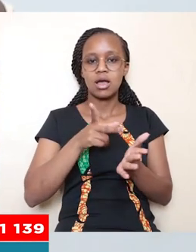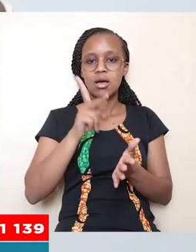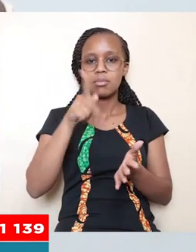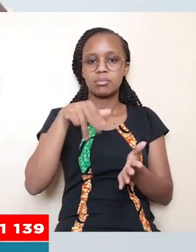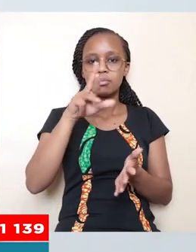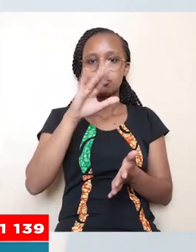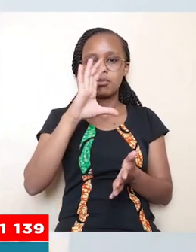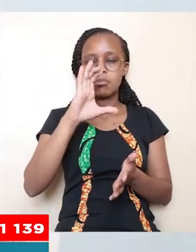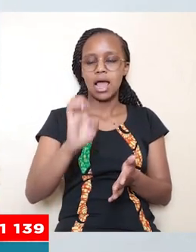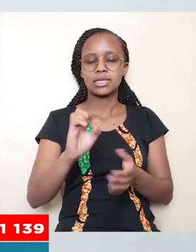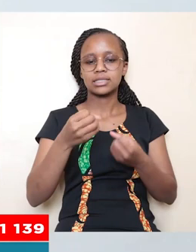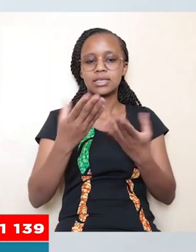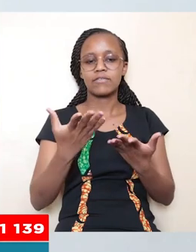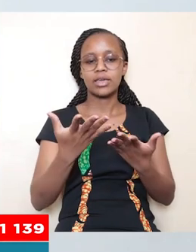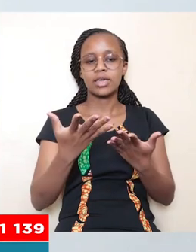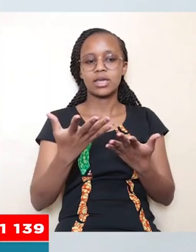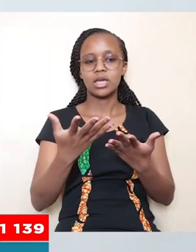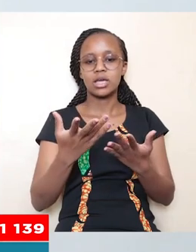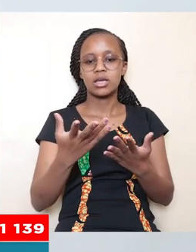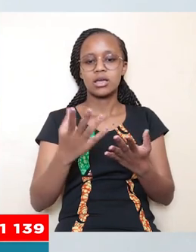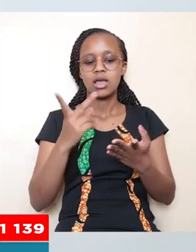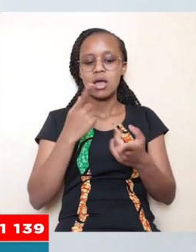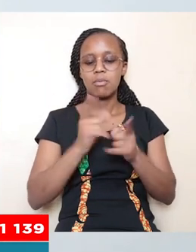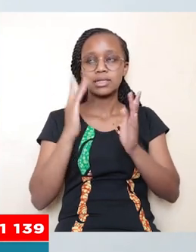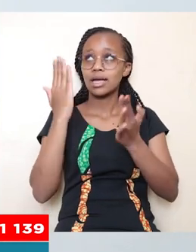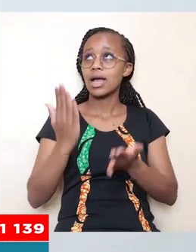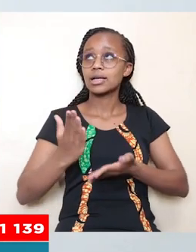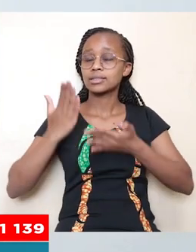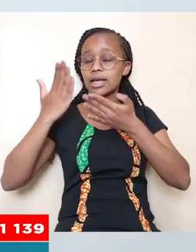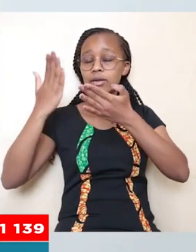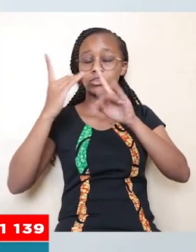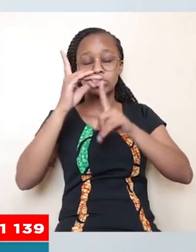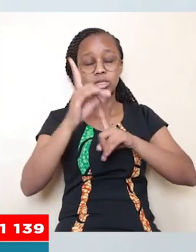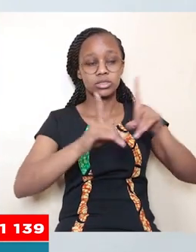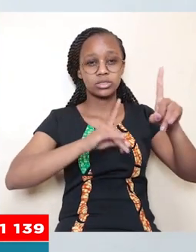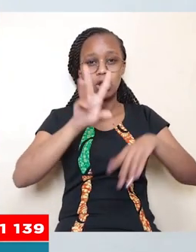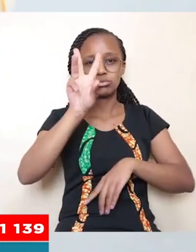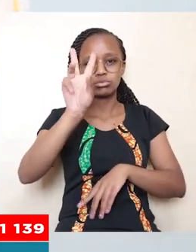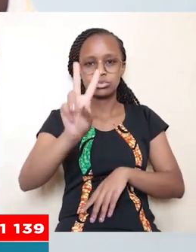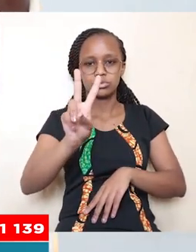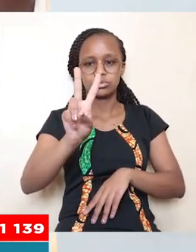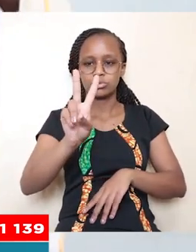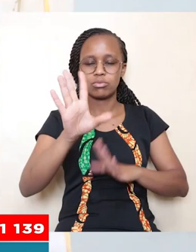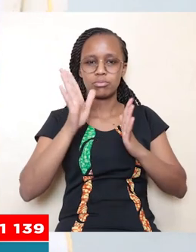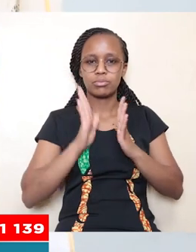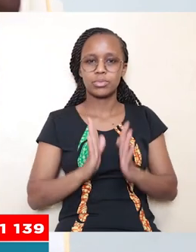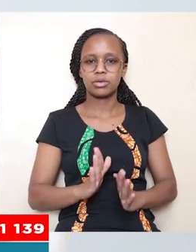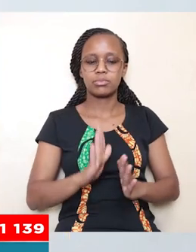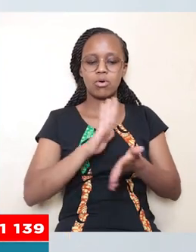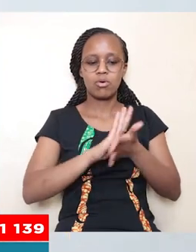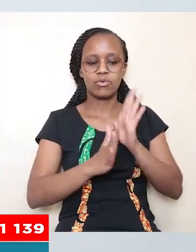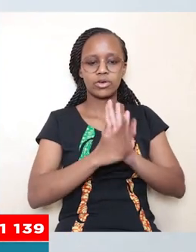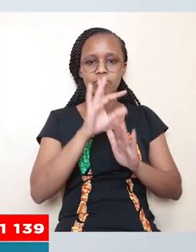event, but a journey, but a sacrificial journey of two perpetual